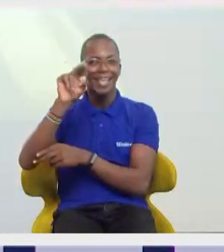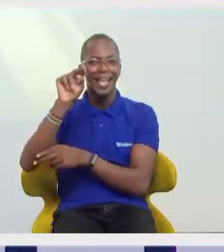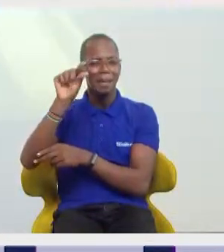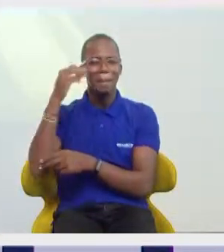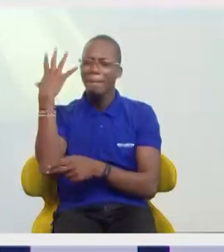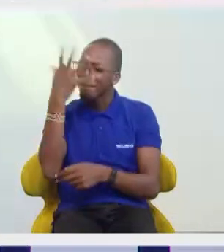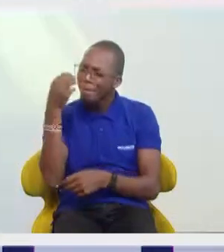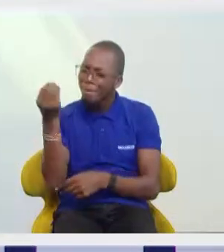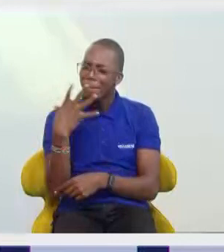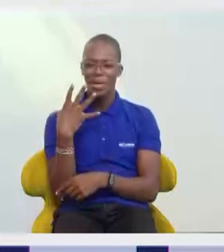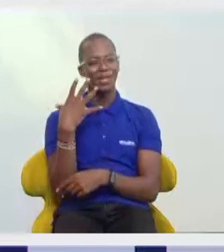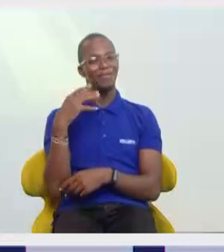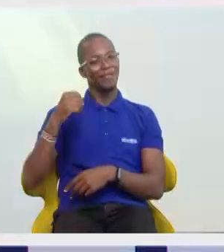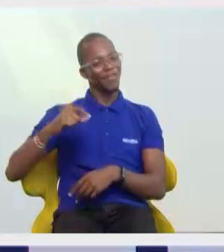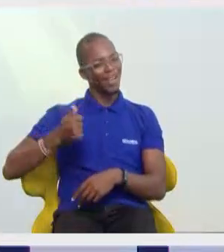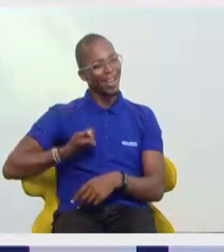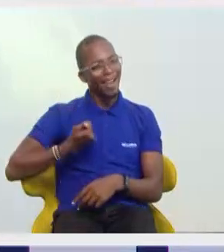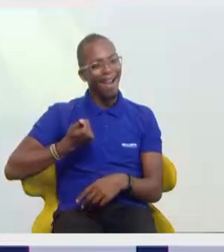with albinism.